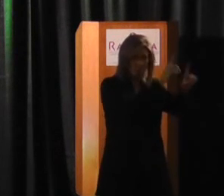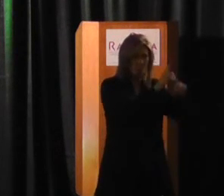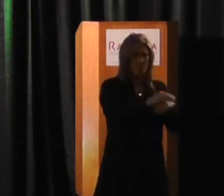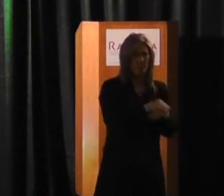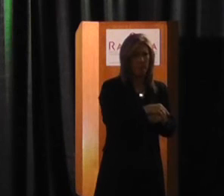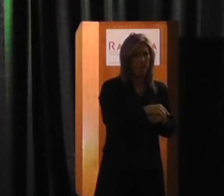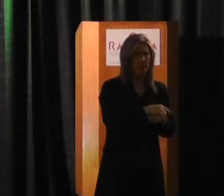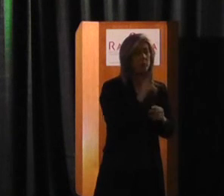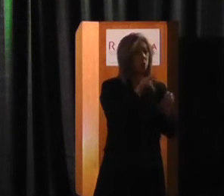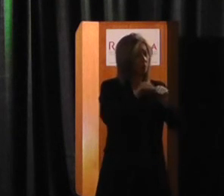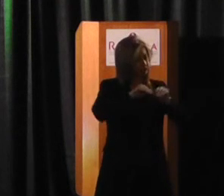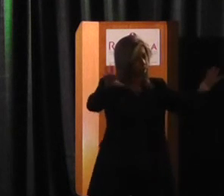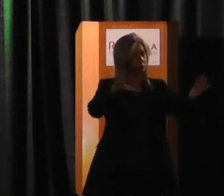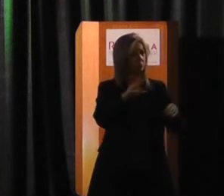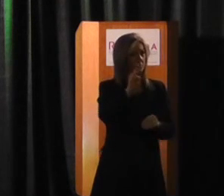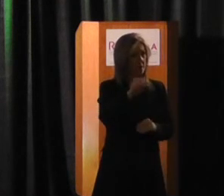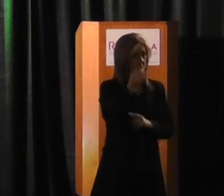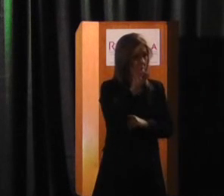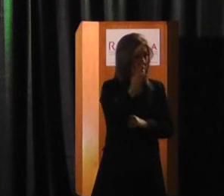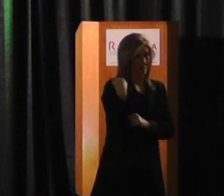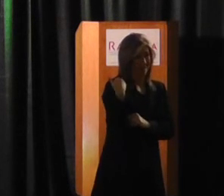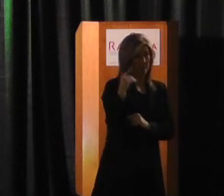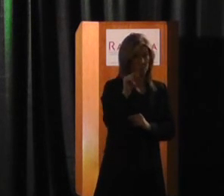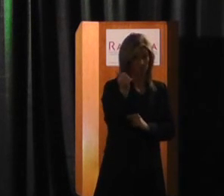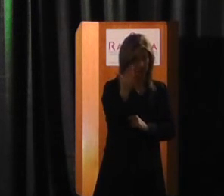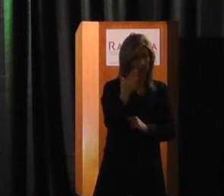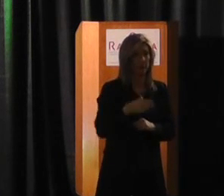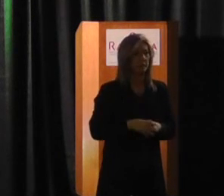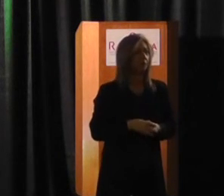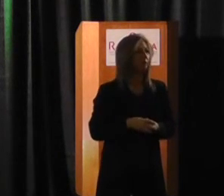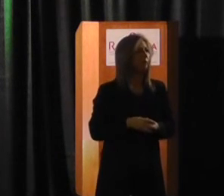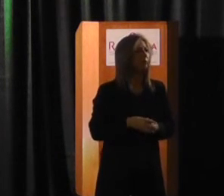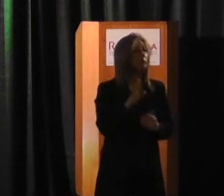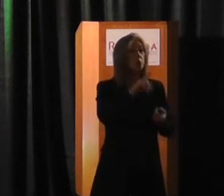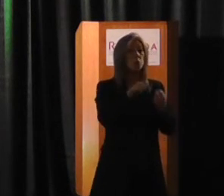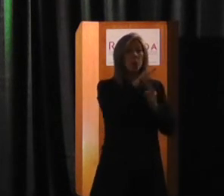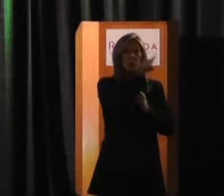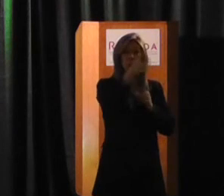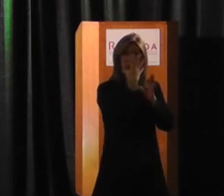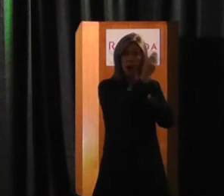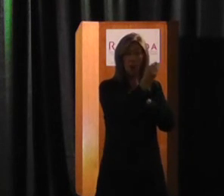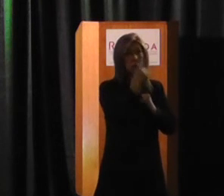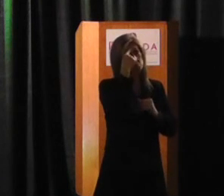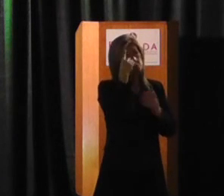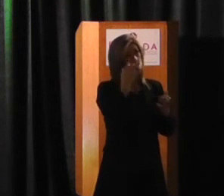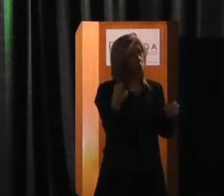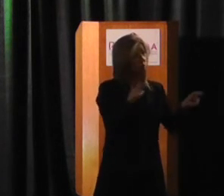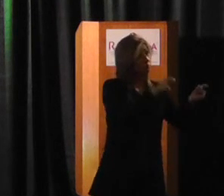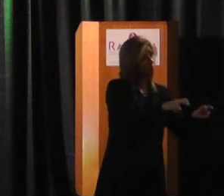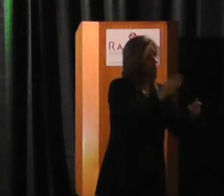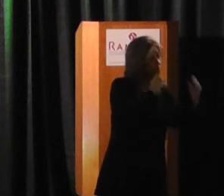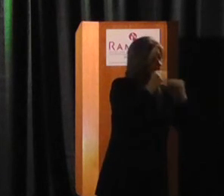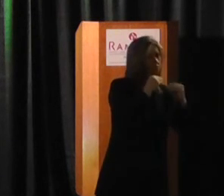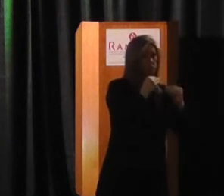May 19th to accommodate the national demand. The next time you and a friend are out and you decide to stop and grab a bite to eat, you can